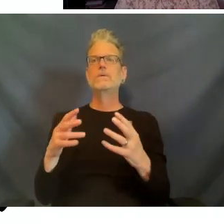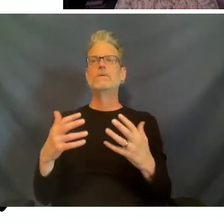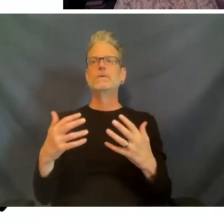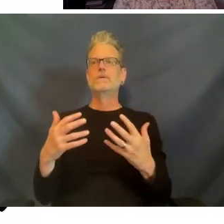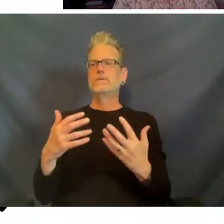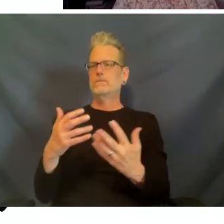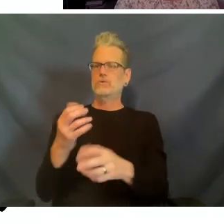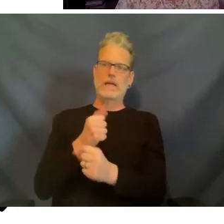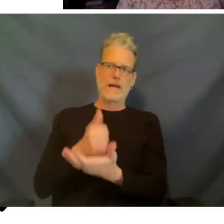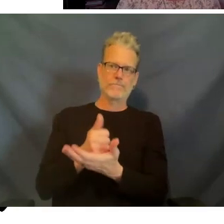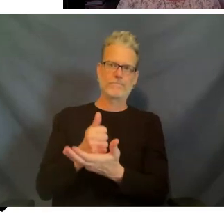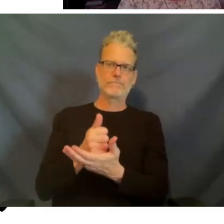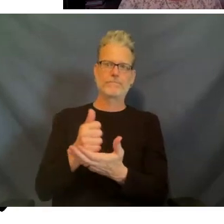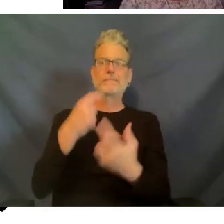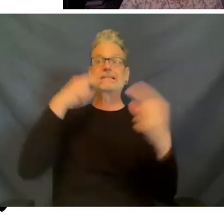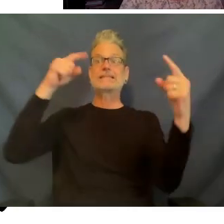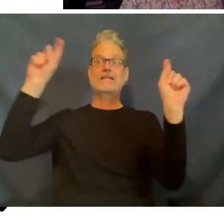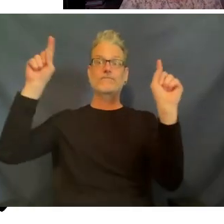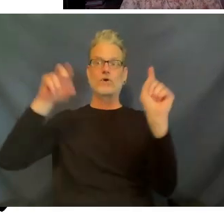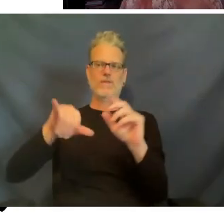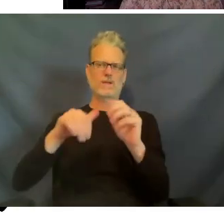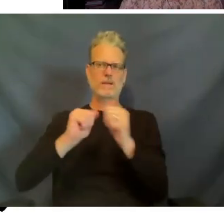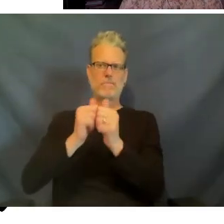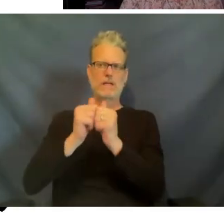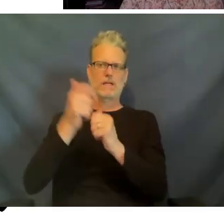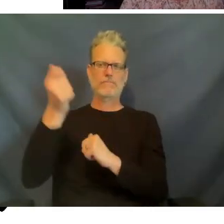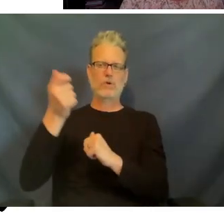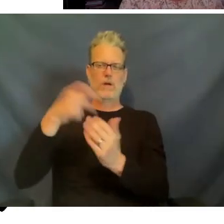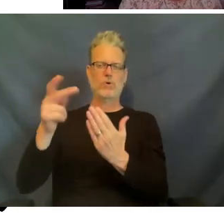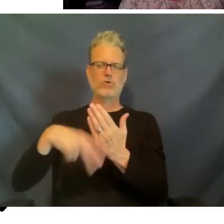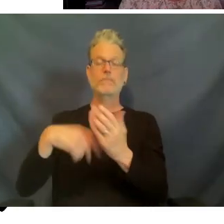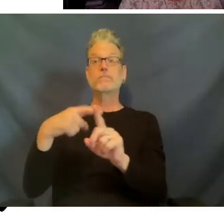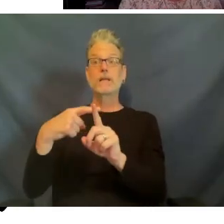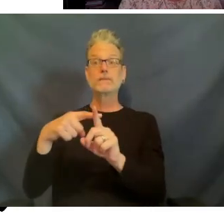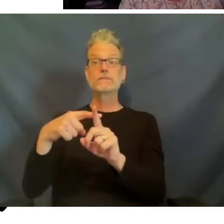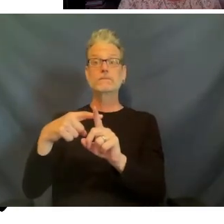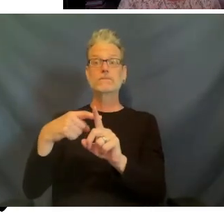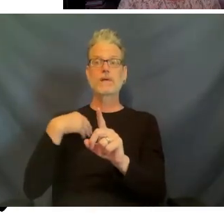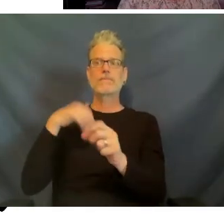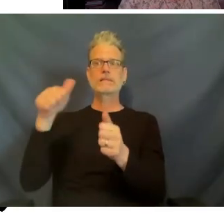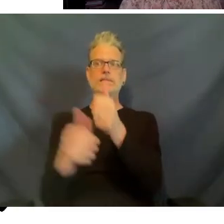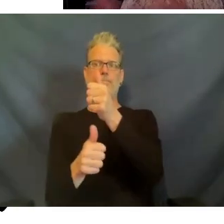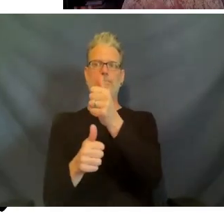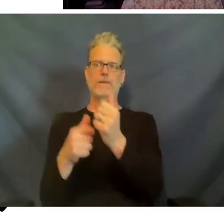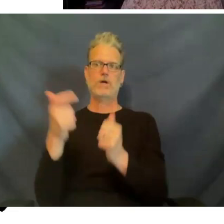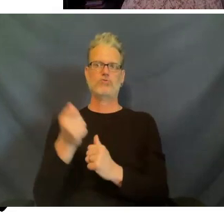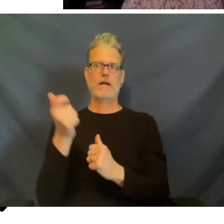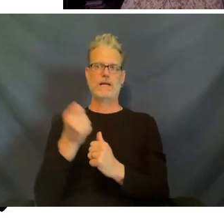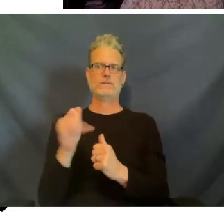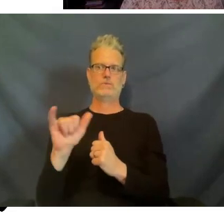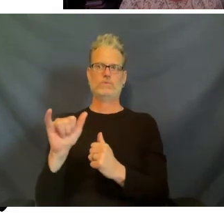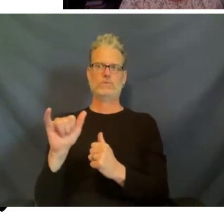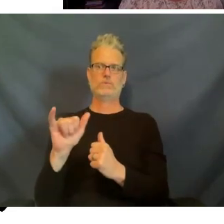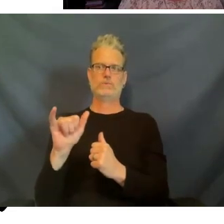in being successful in those competitive grant programs. And we also have some sub-grants that we offer as well that are Bill and